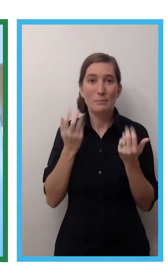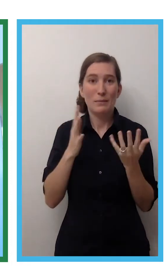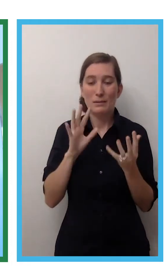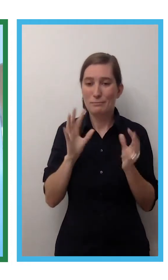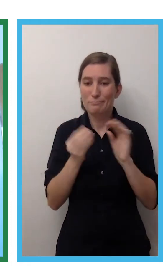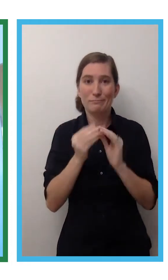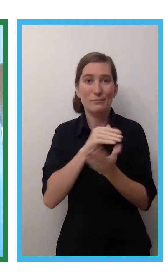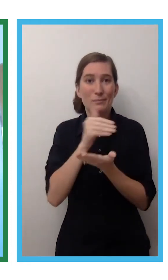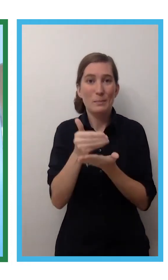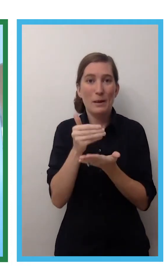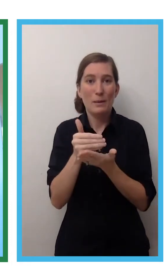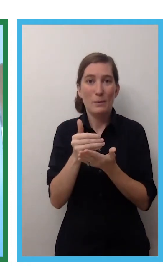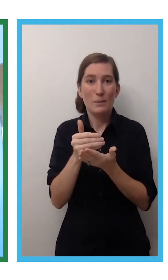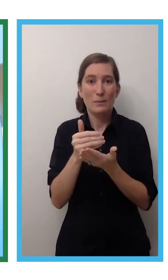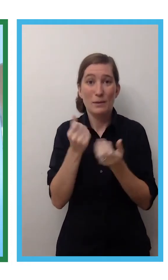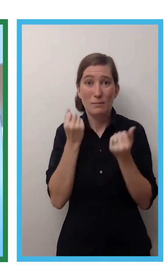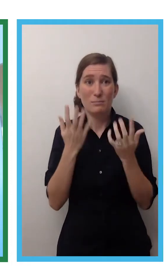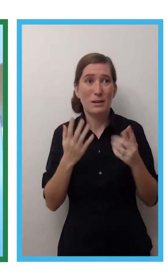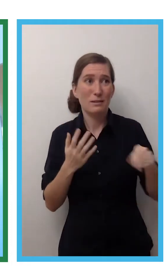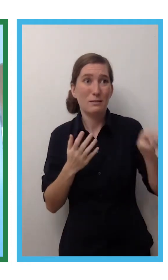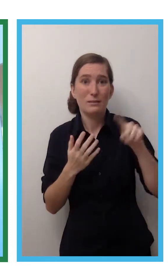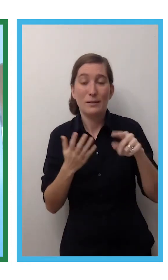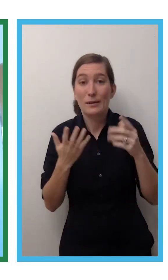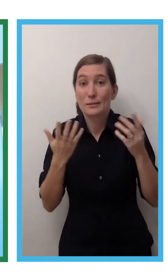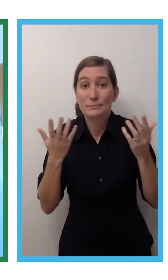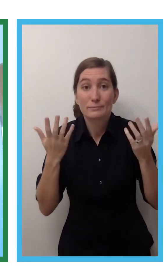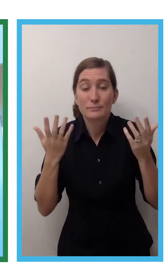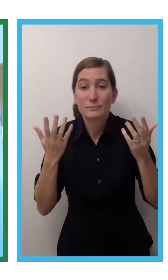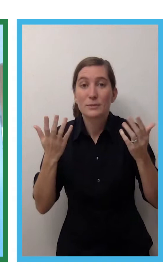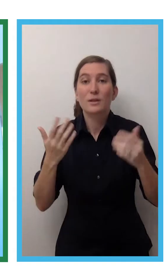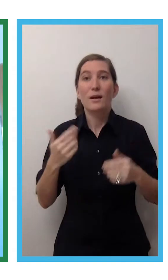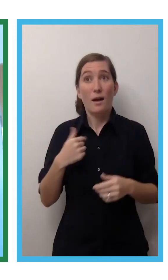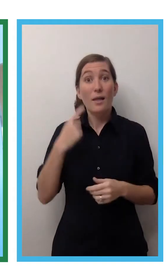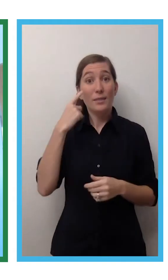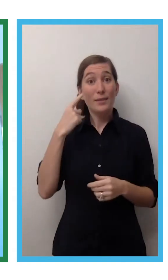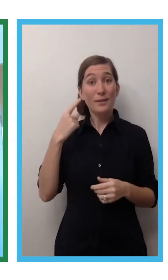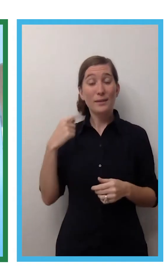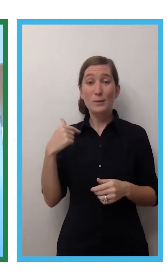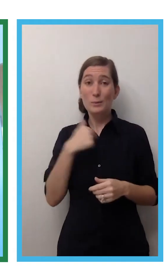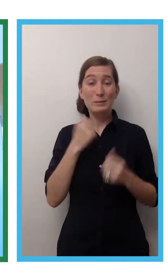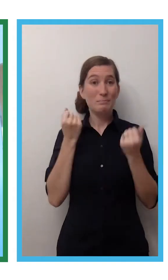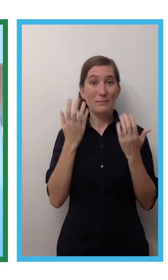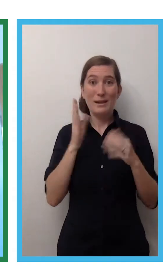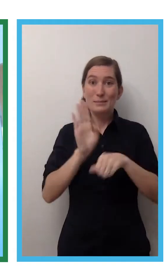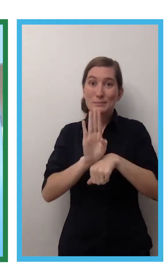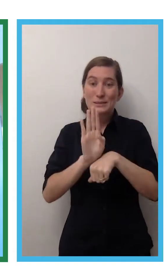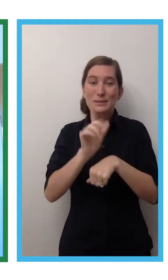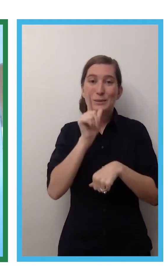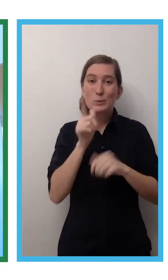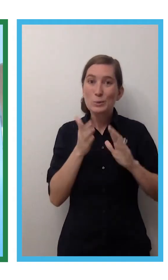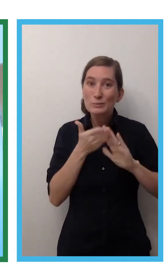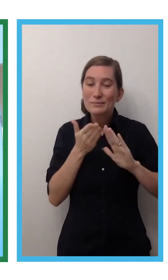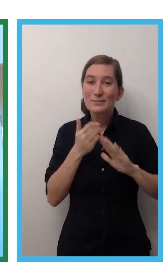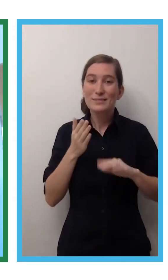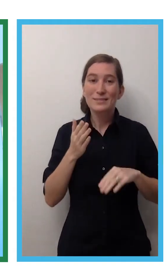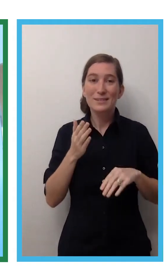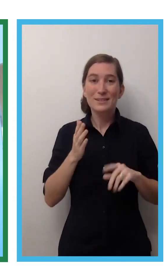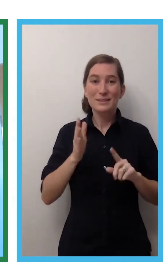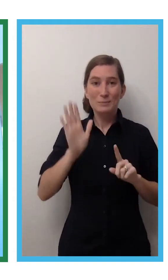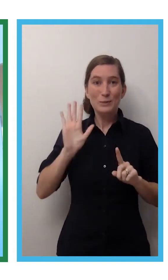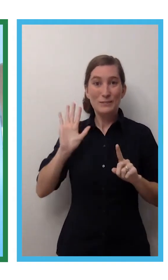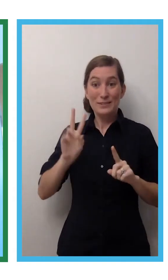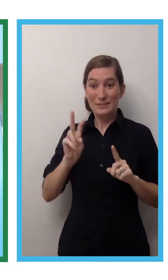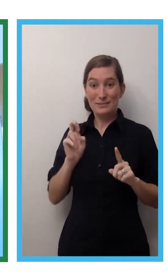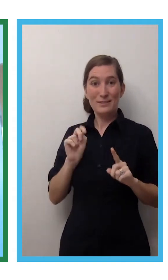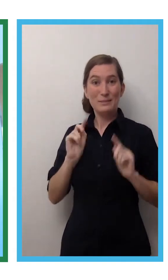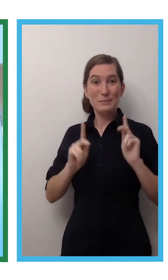can guess that we've got some pretty fantastic veteran-owned businesses in Canada, just from the ones that I work with IWSCC. But